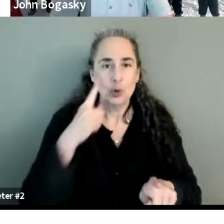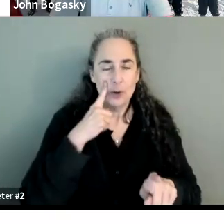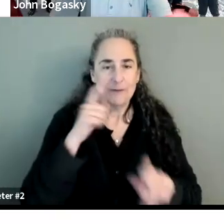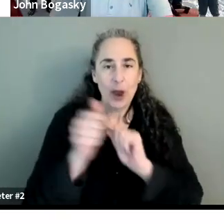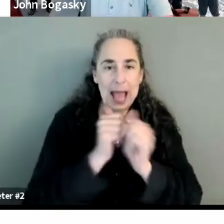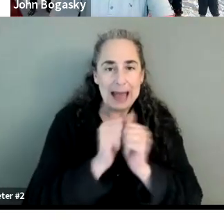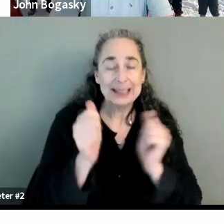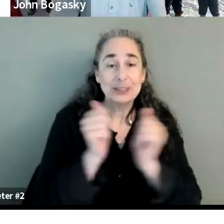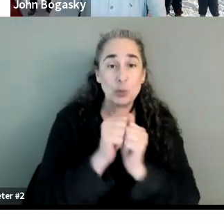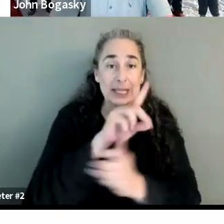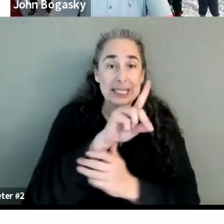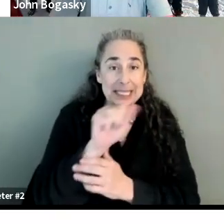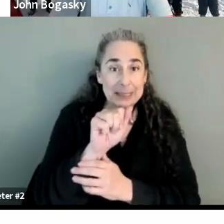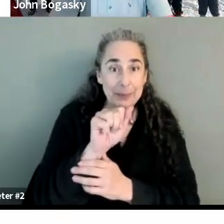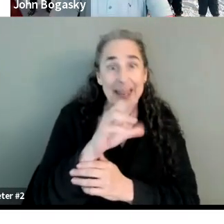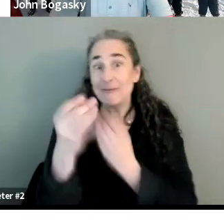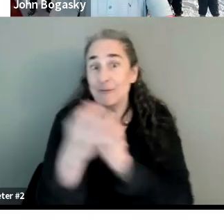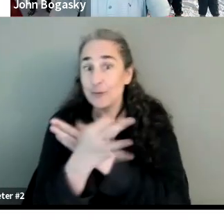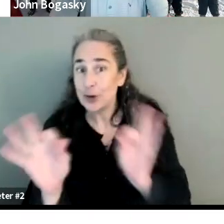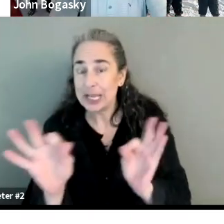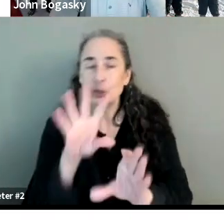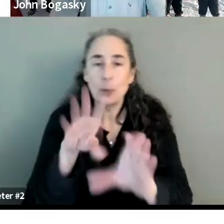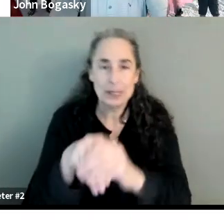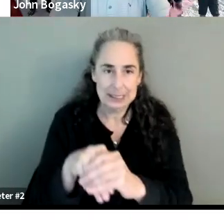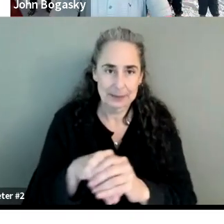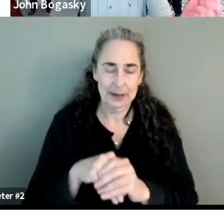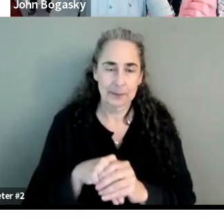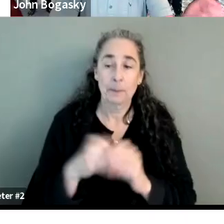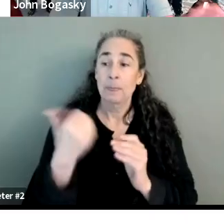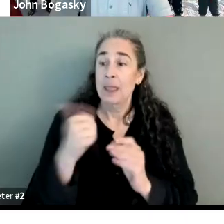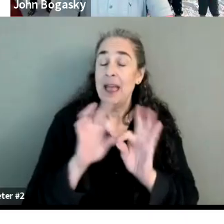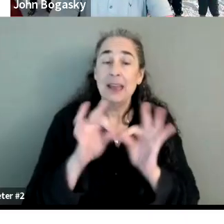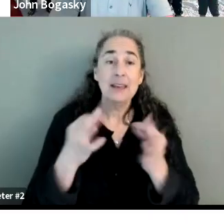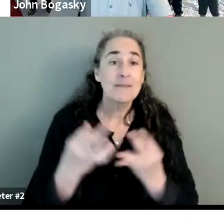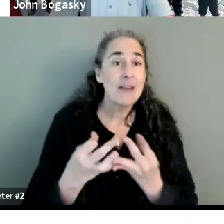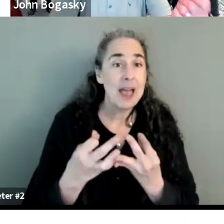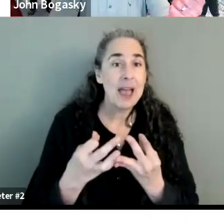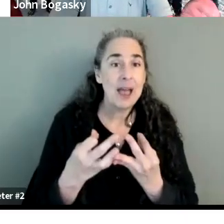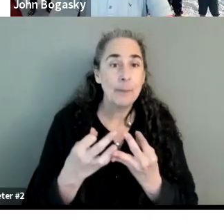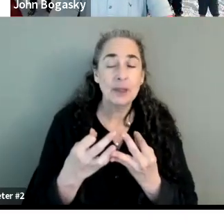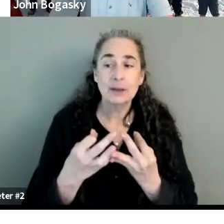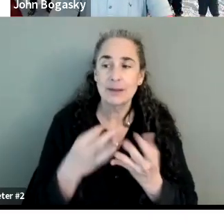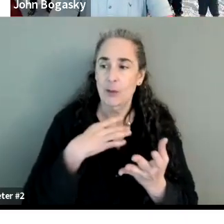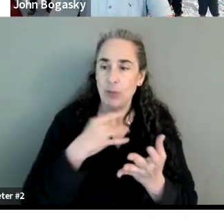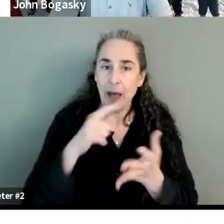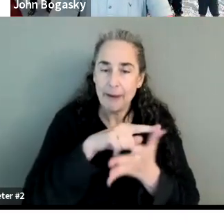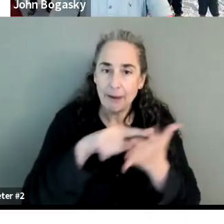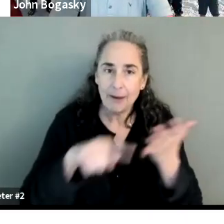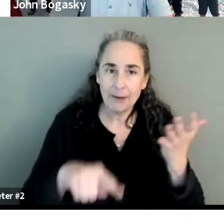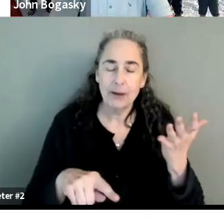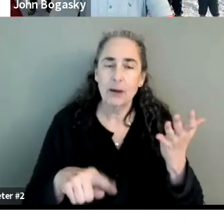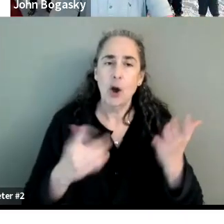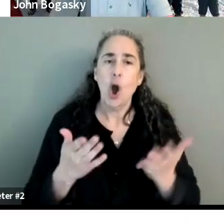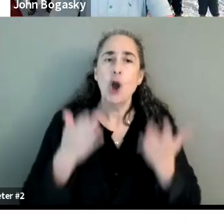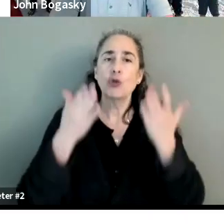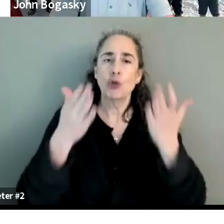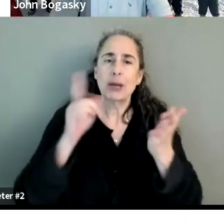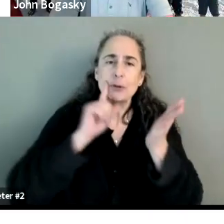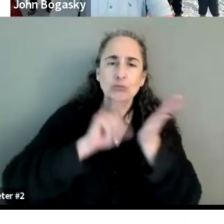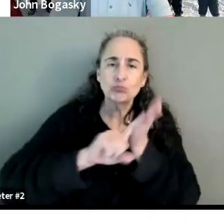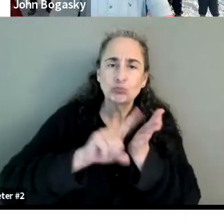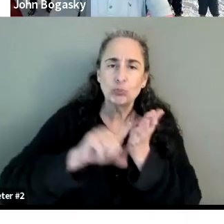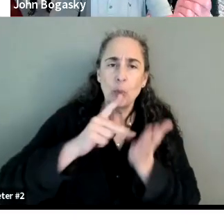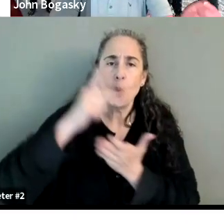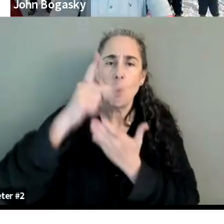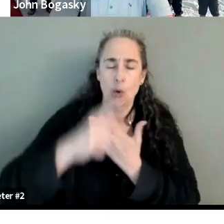to participate in that program. So if there's any families that fit those profiles, I highly recommend that you look into that program